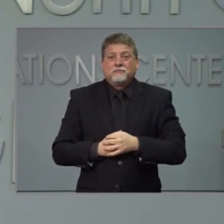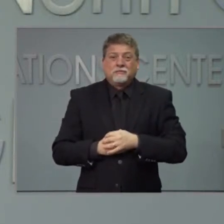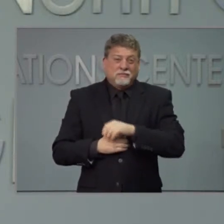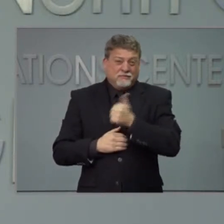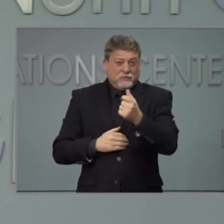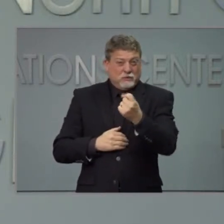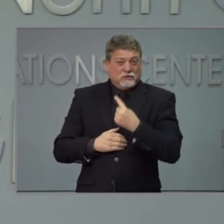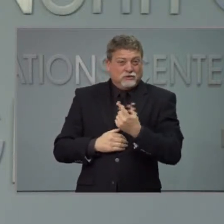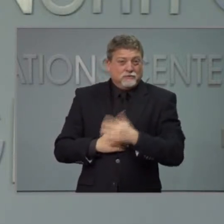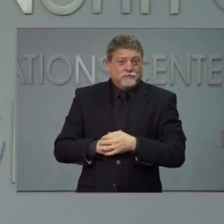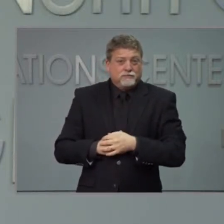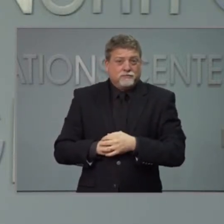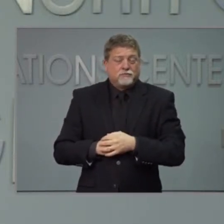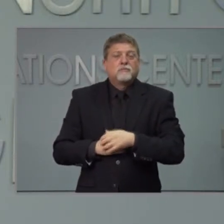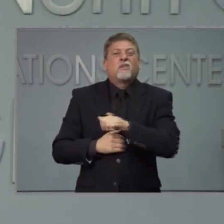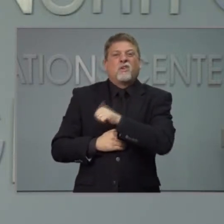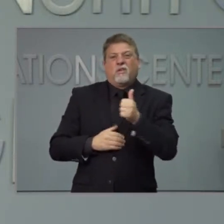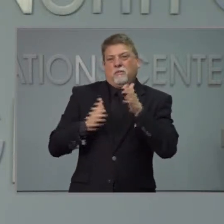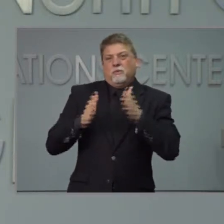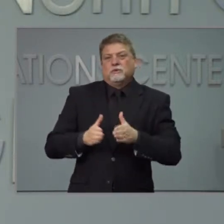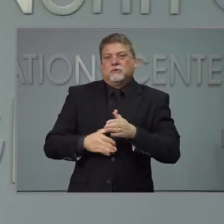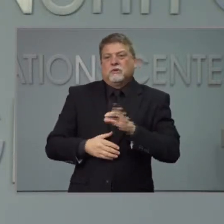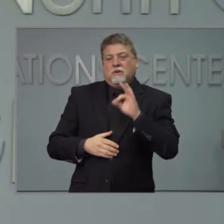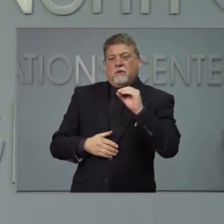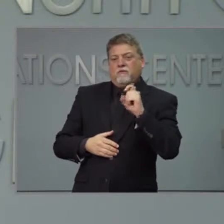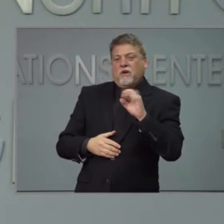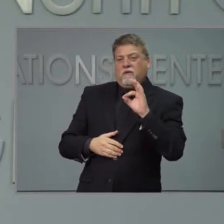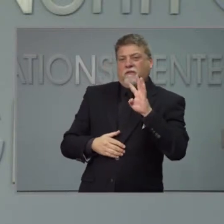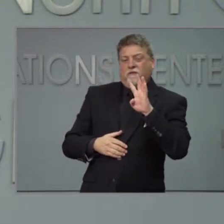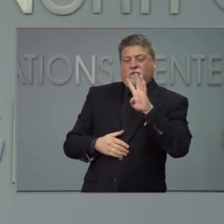Our next question is from Derek Dellinger with Fox 46.